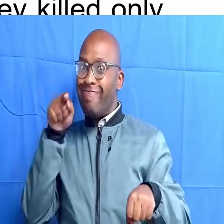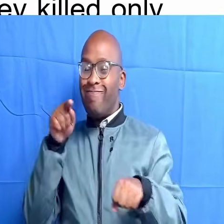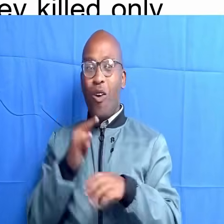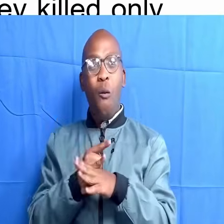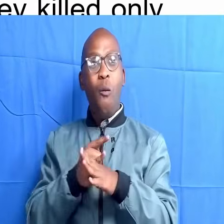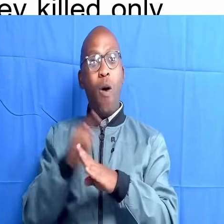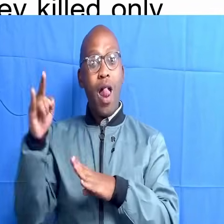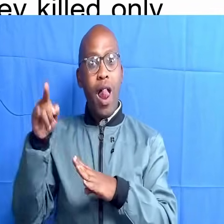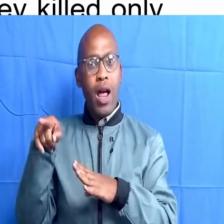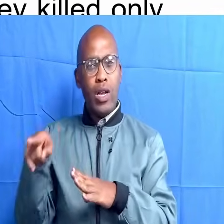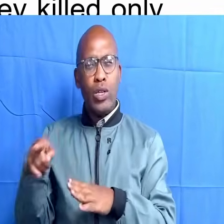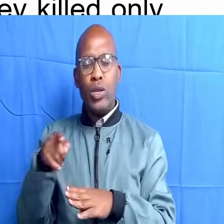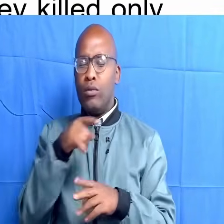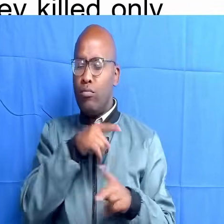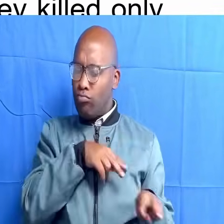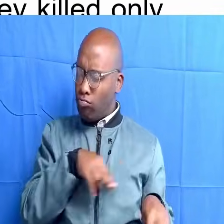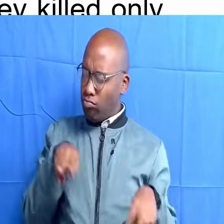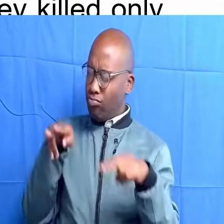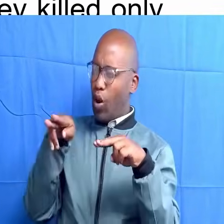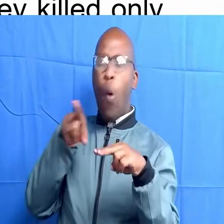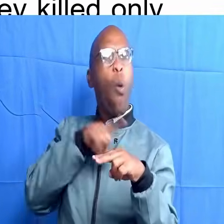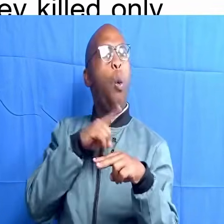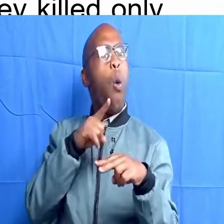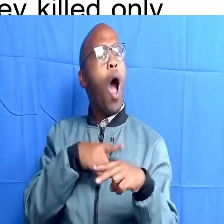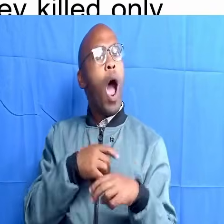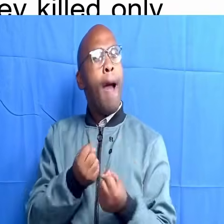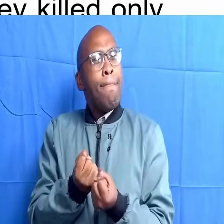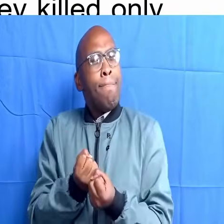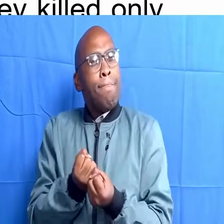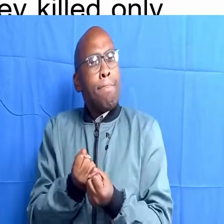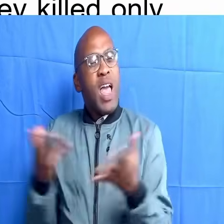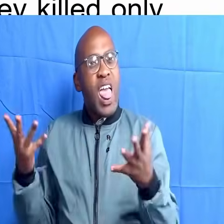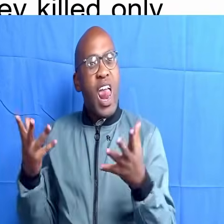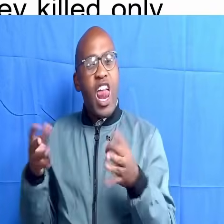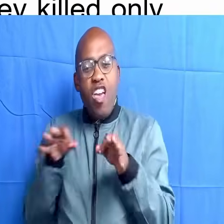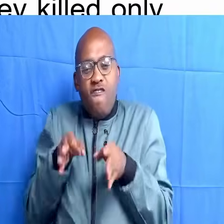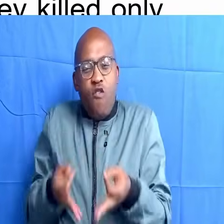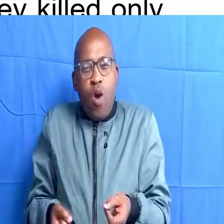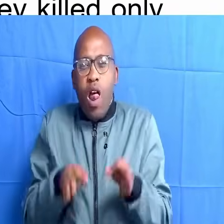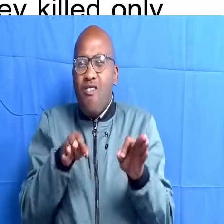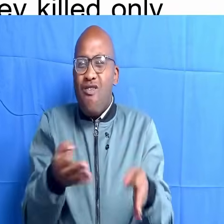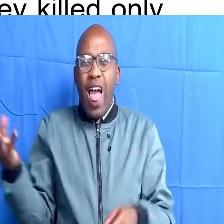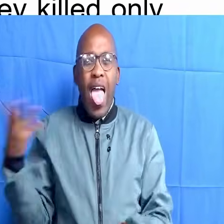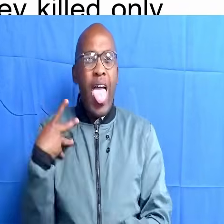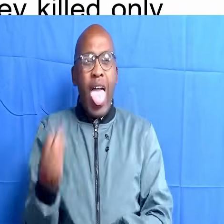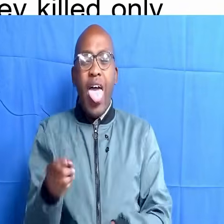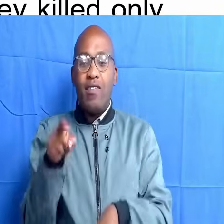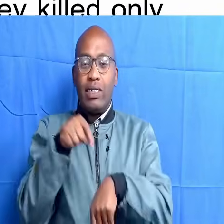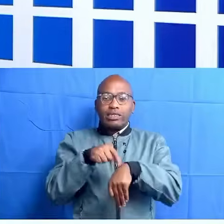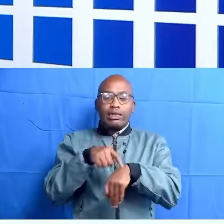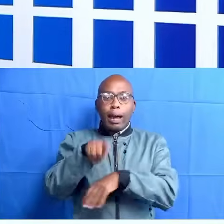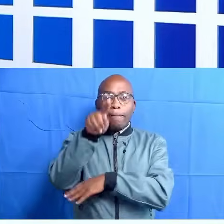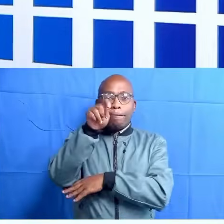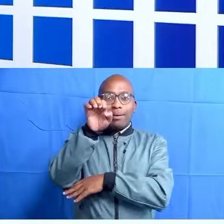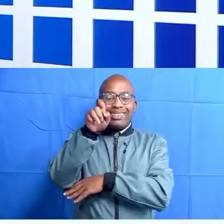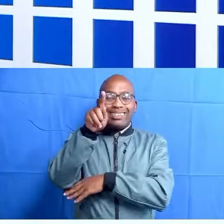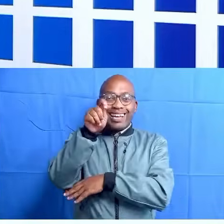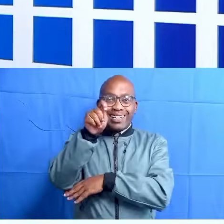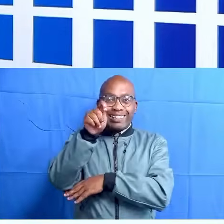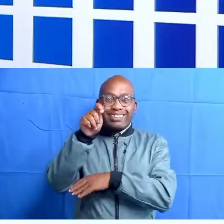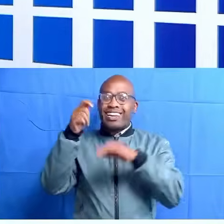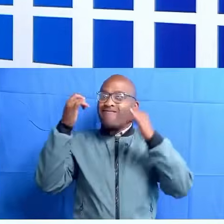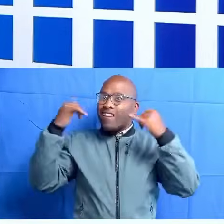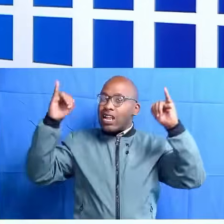failed to deliver the knockout blow. They failed to deliver the knockout blow, but